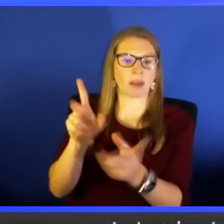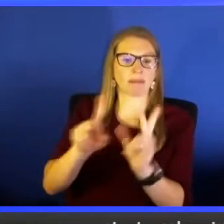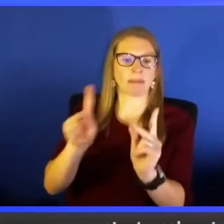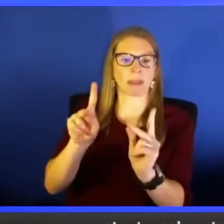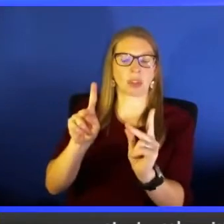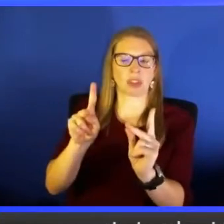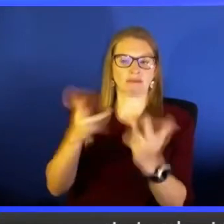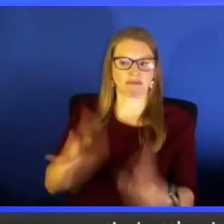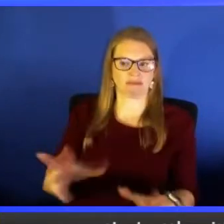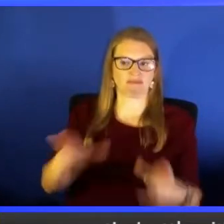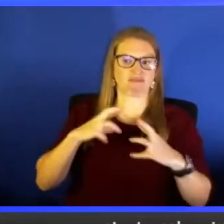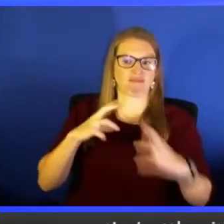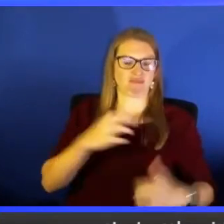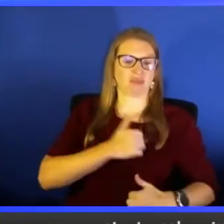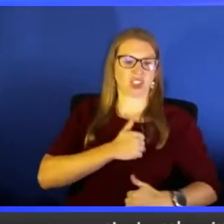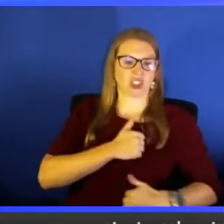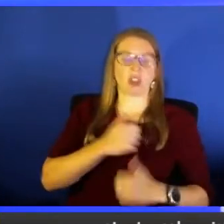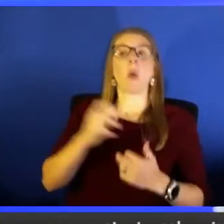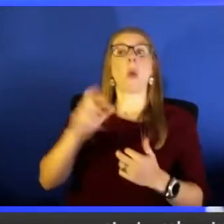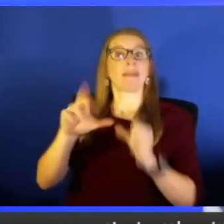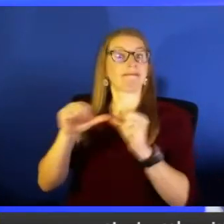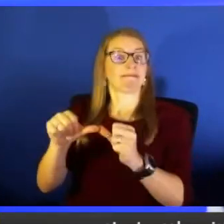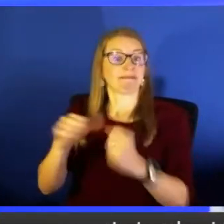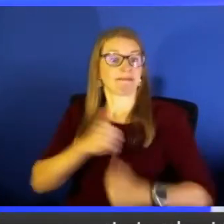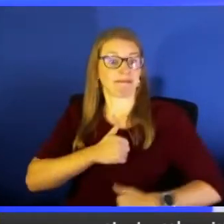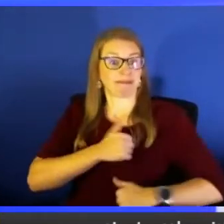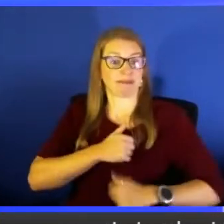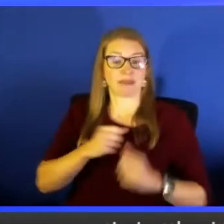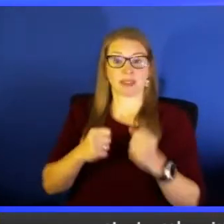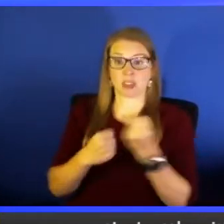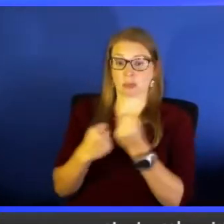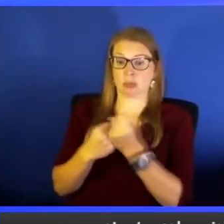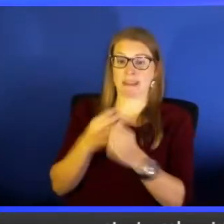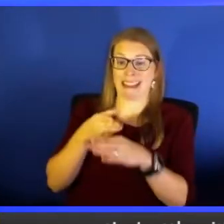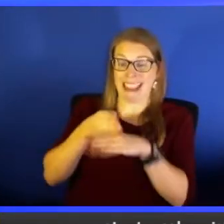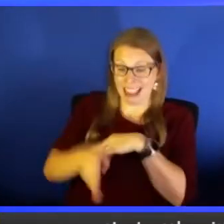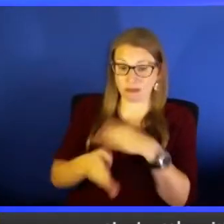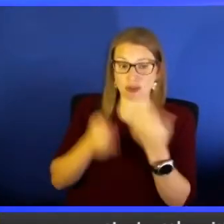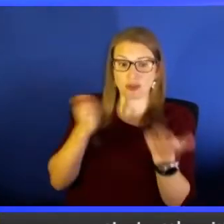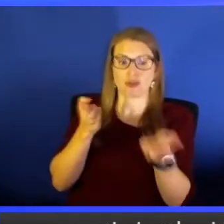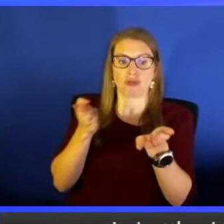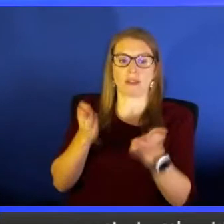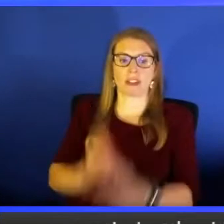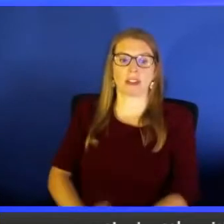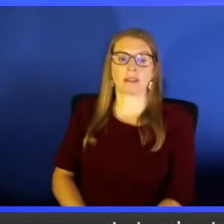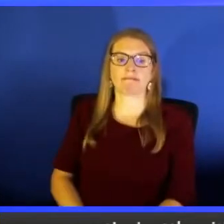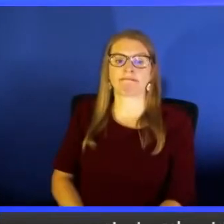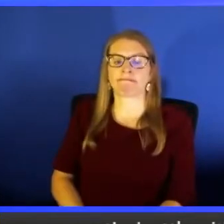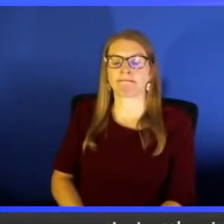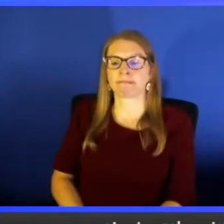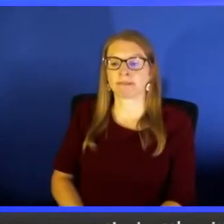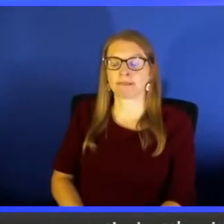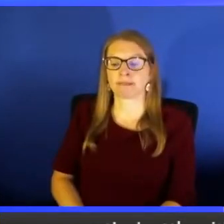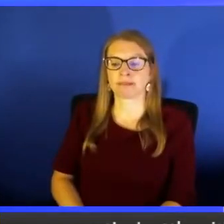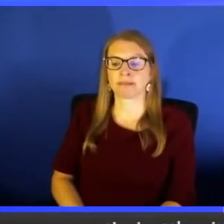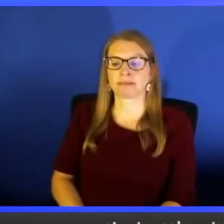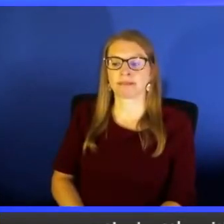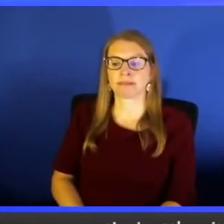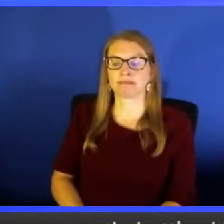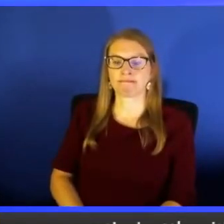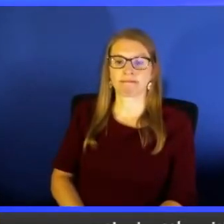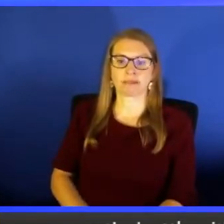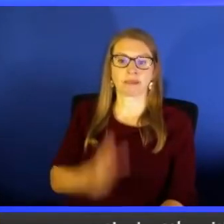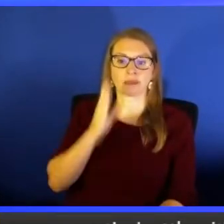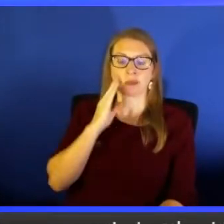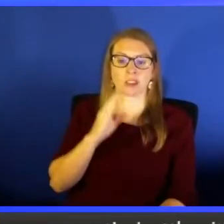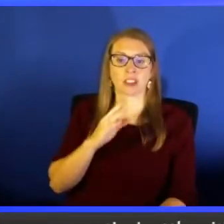and obviously continue to support them after their service. I think that's a great thing to do. We know the Veterans Administration and their